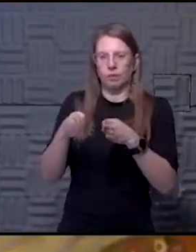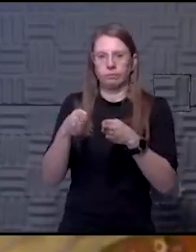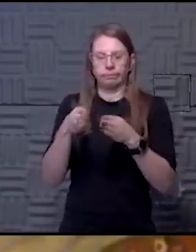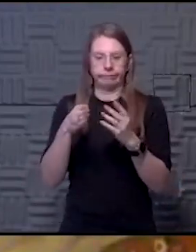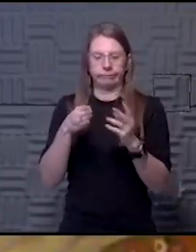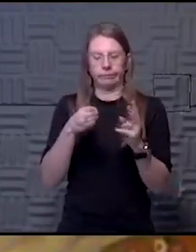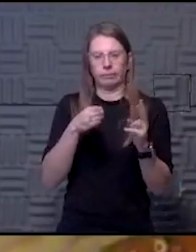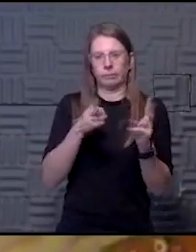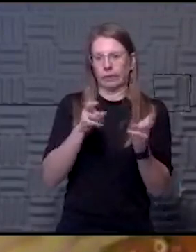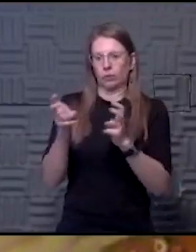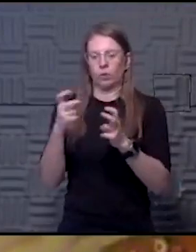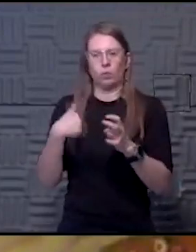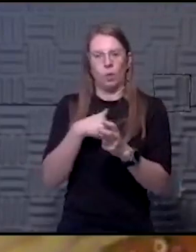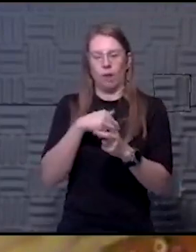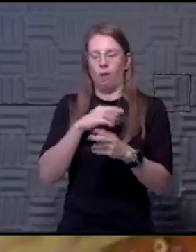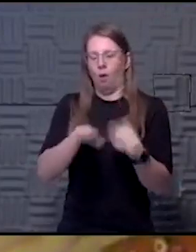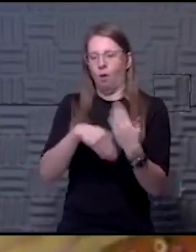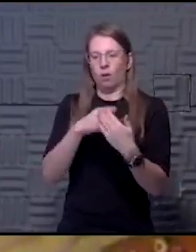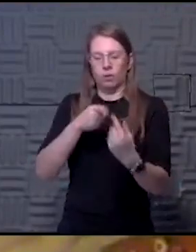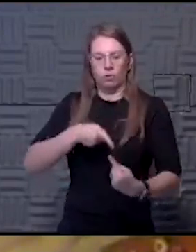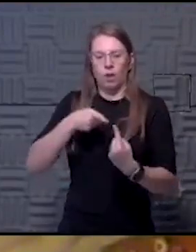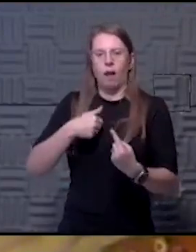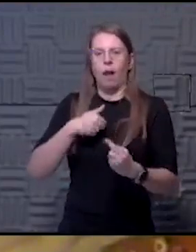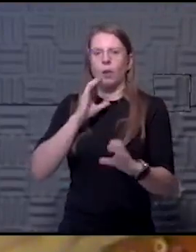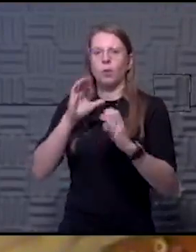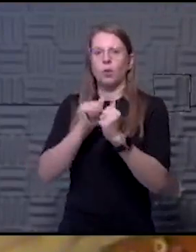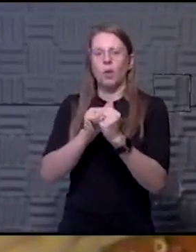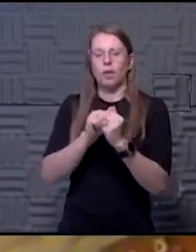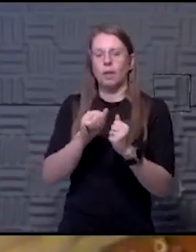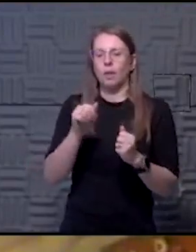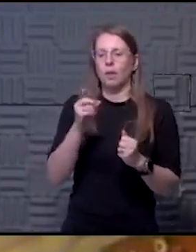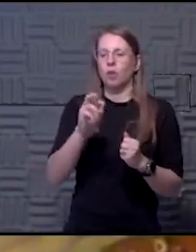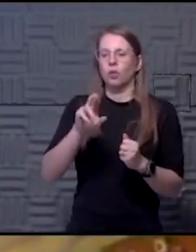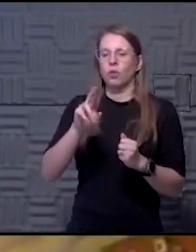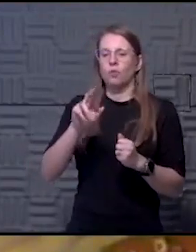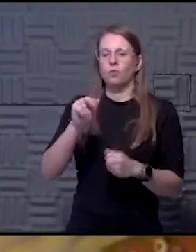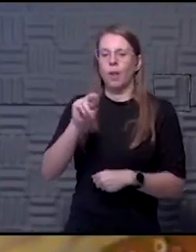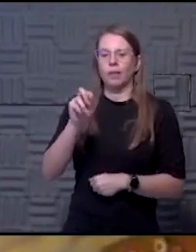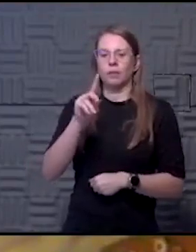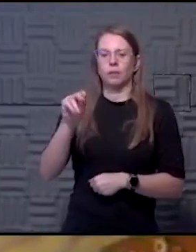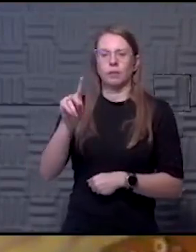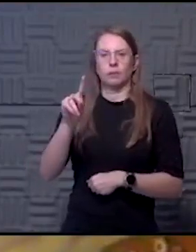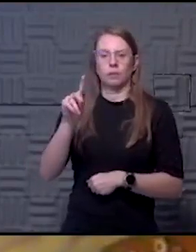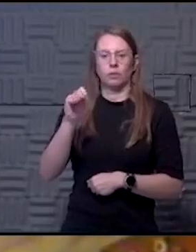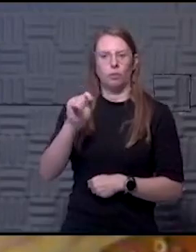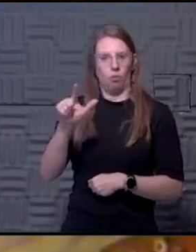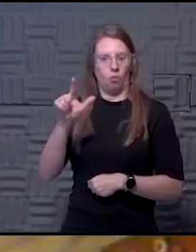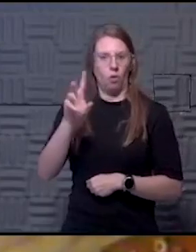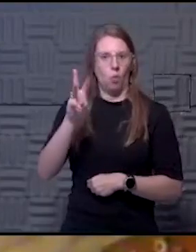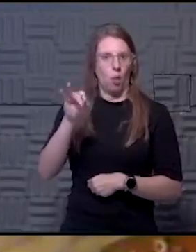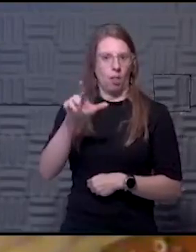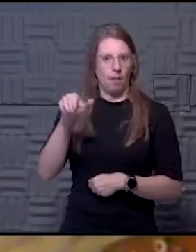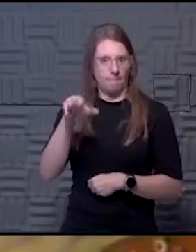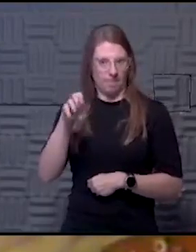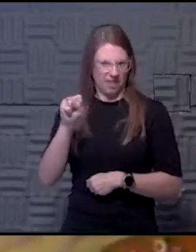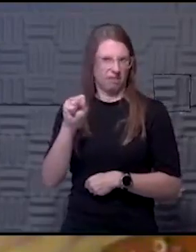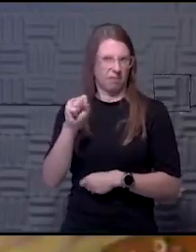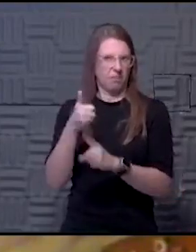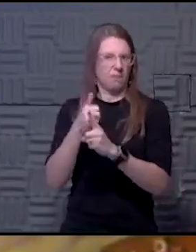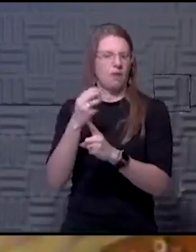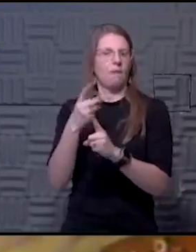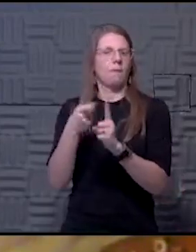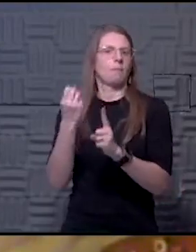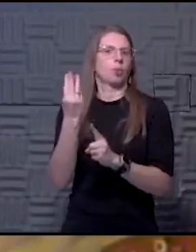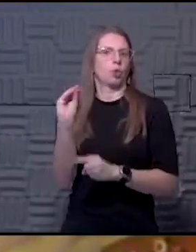on, and I, of course, communicate with Dr. Randall Williams, my counterpart on the Missouri side. We work very closely together, but it's